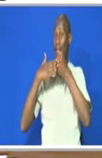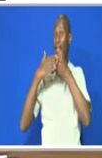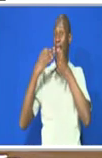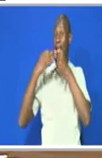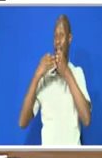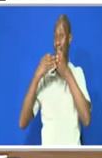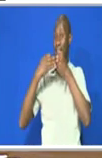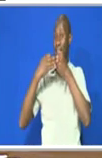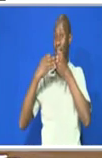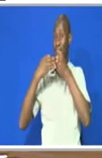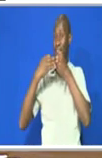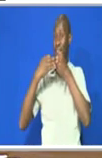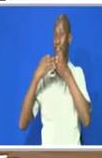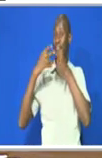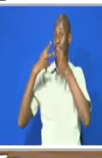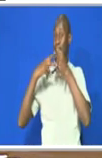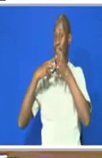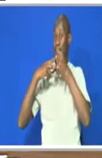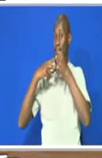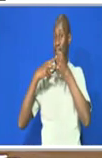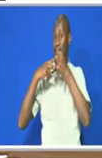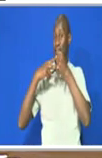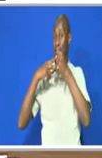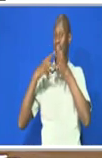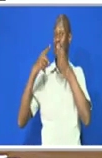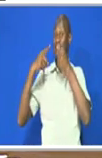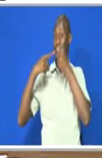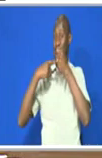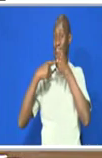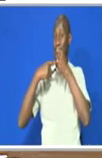8, 7, 6,